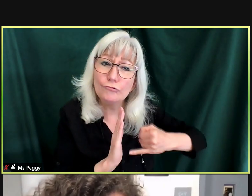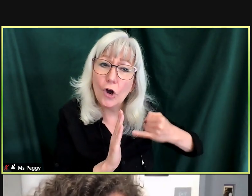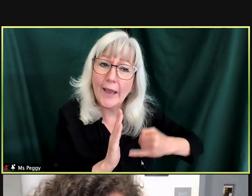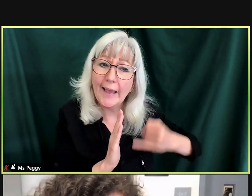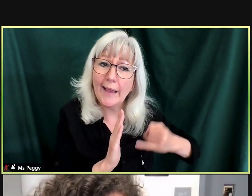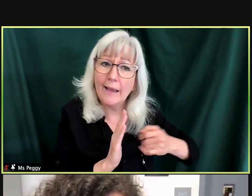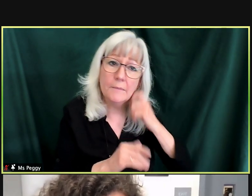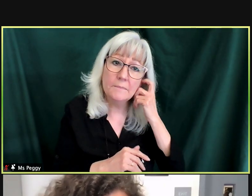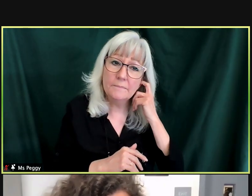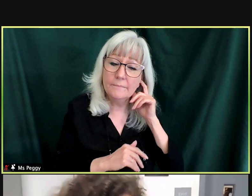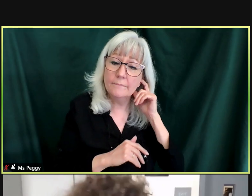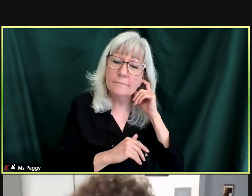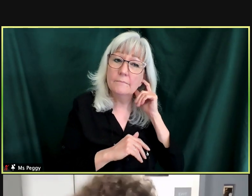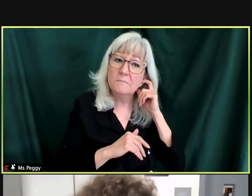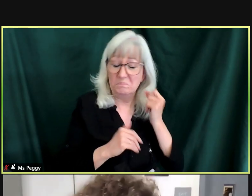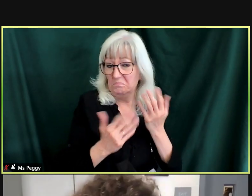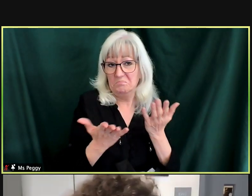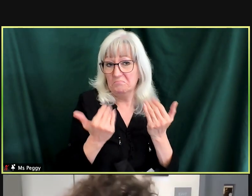me a